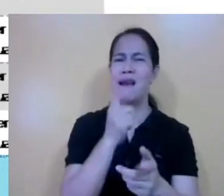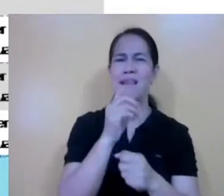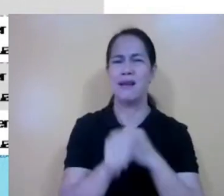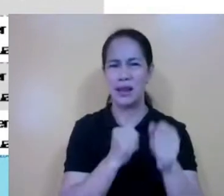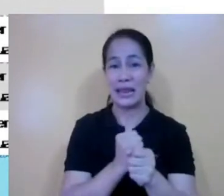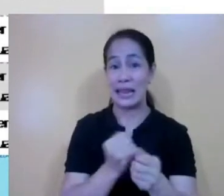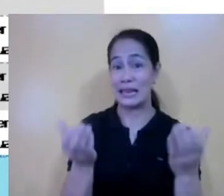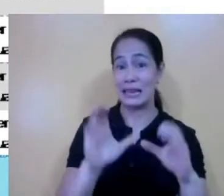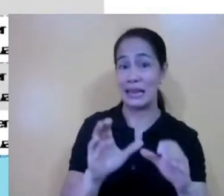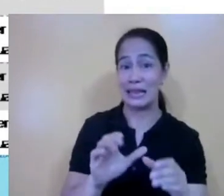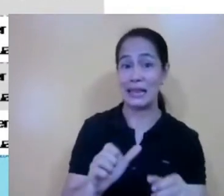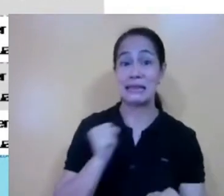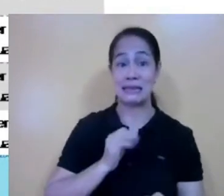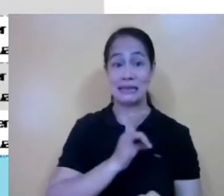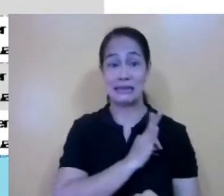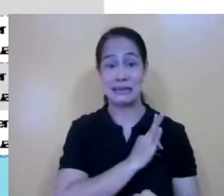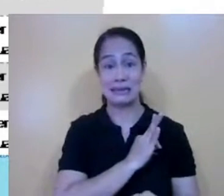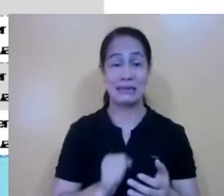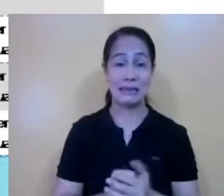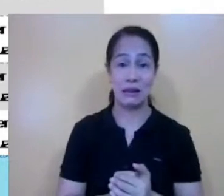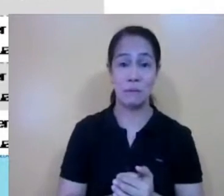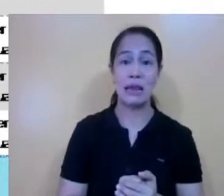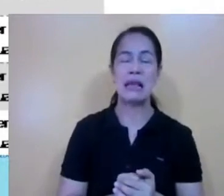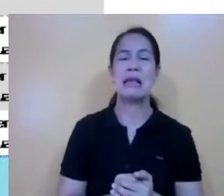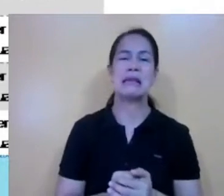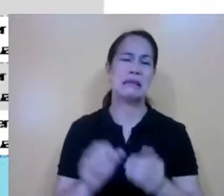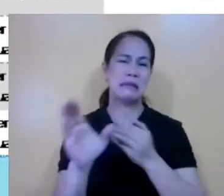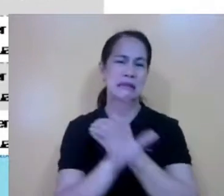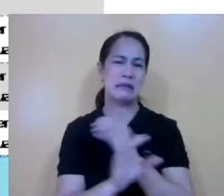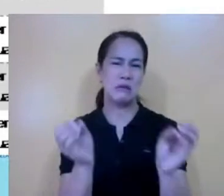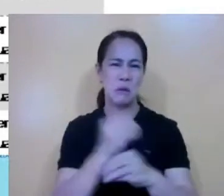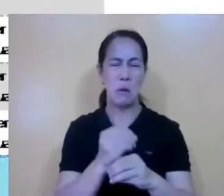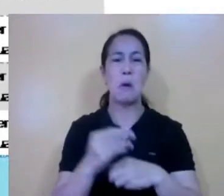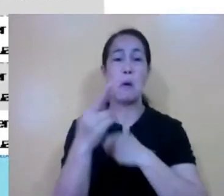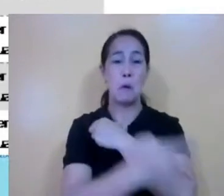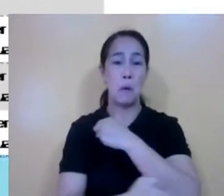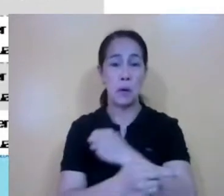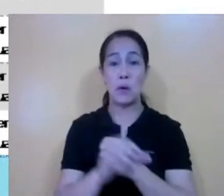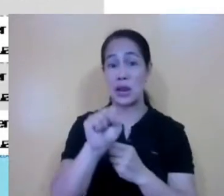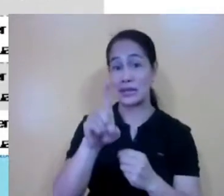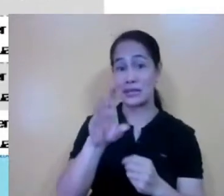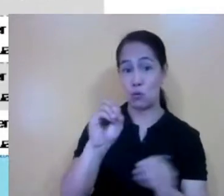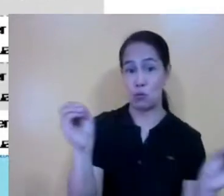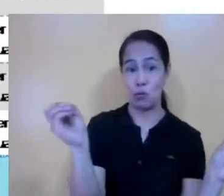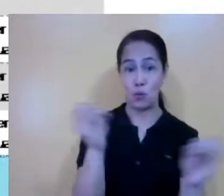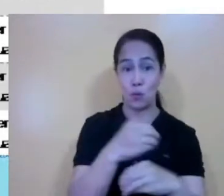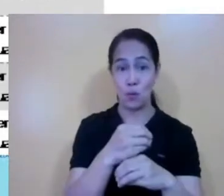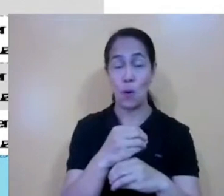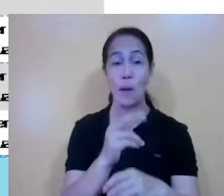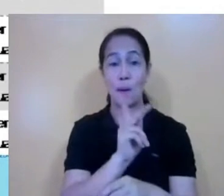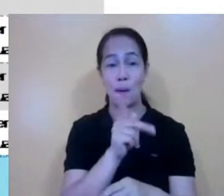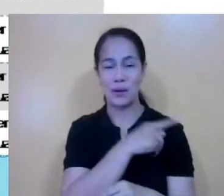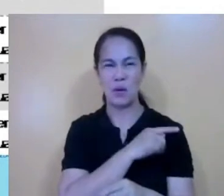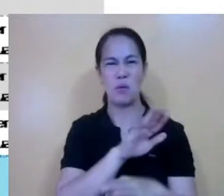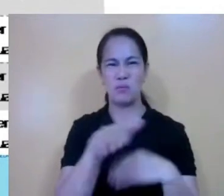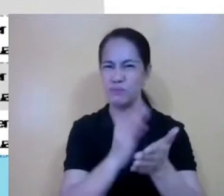non-teaching, for central office, regional office, or SDO personnel, that's an entire calendar year. So since we